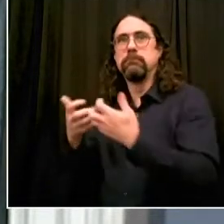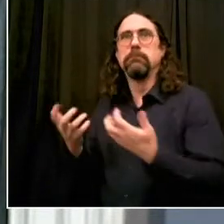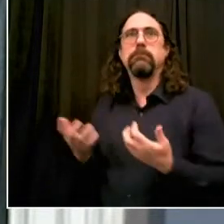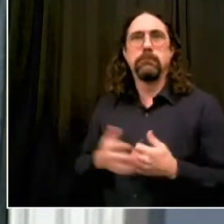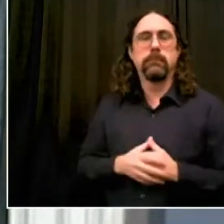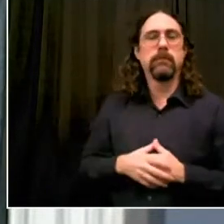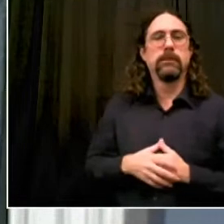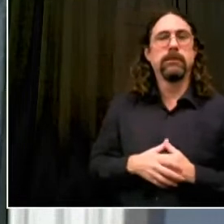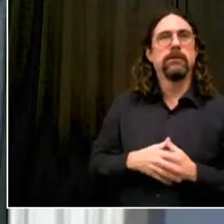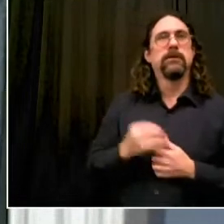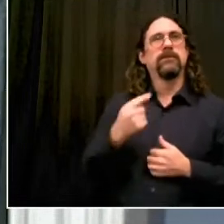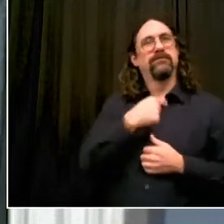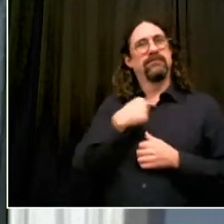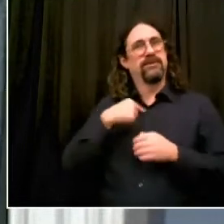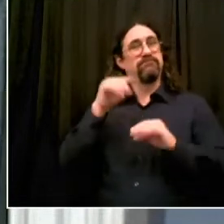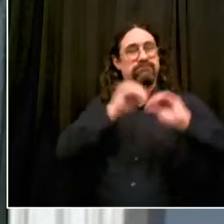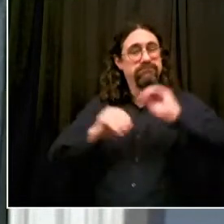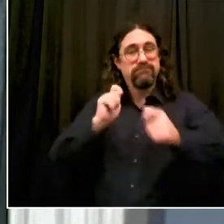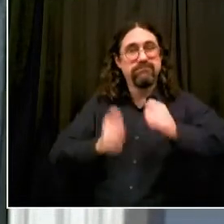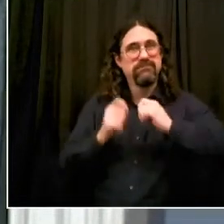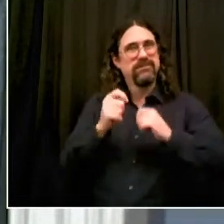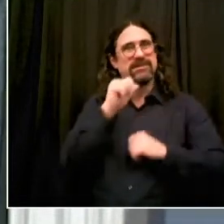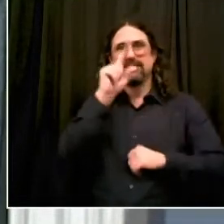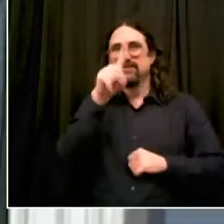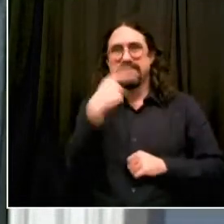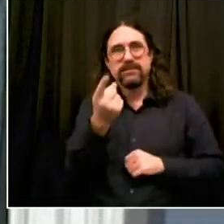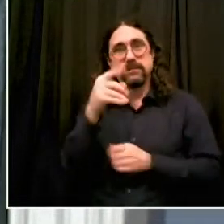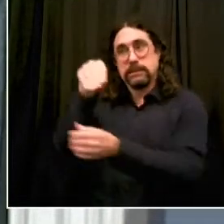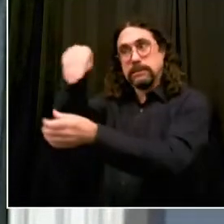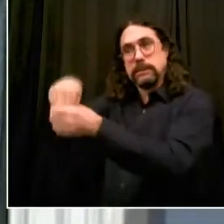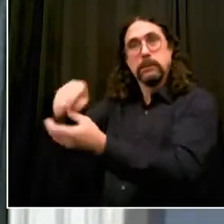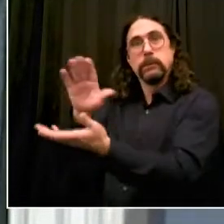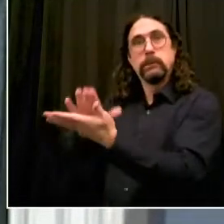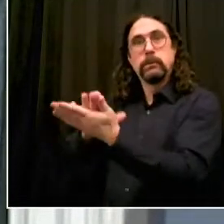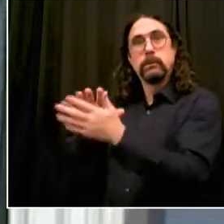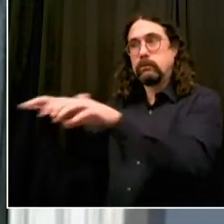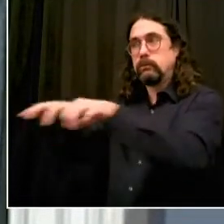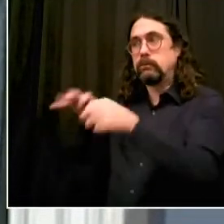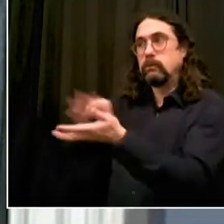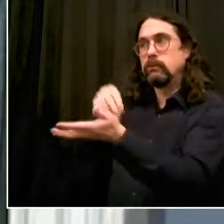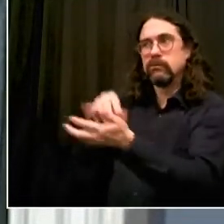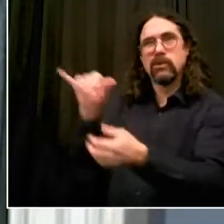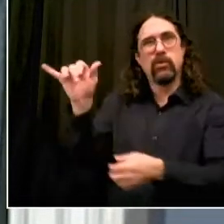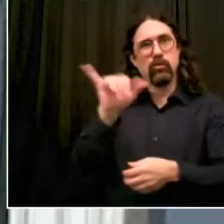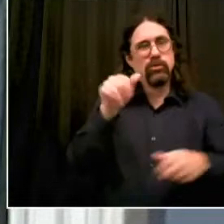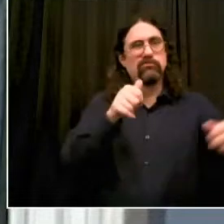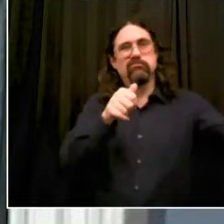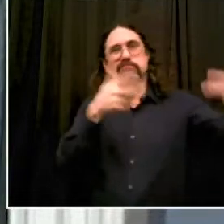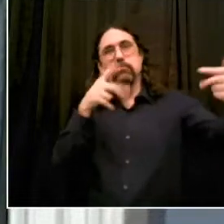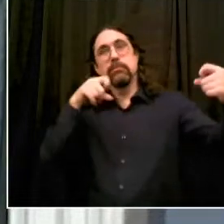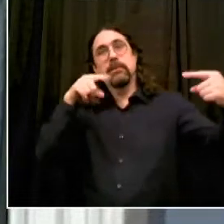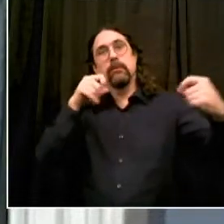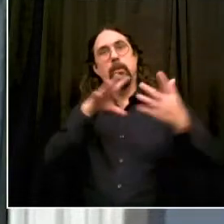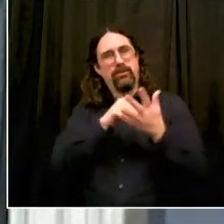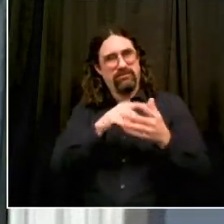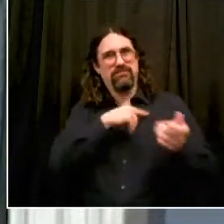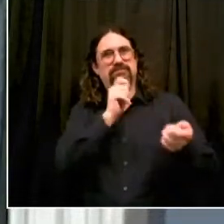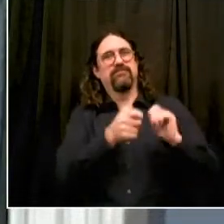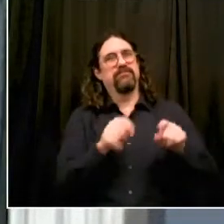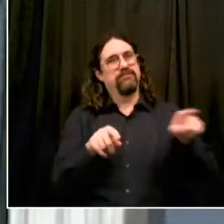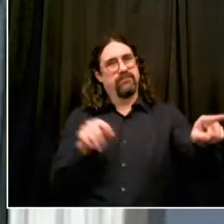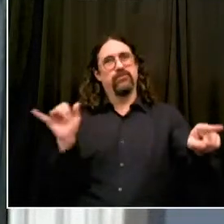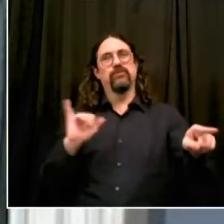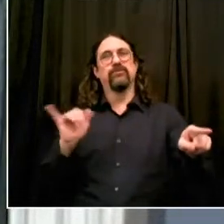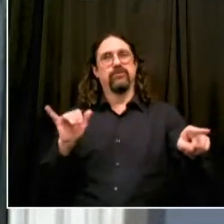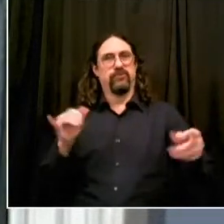is going to simplify. Instead of having 3 different modalities, in-person, blended, and then fully remote, in some cases, you'll